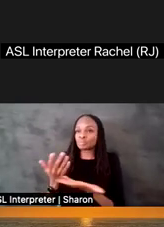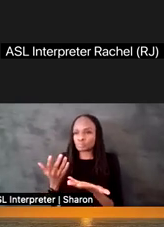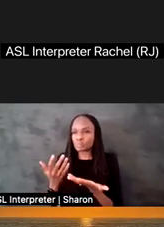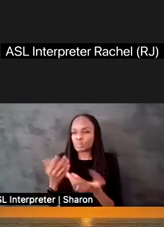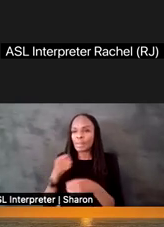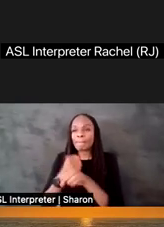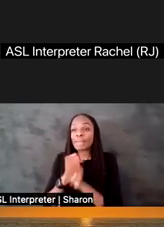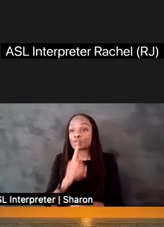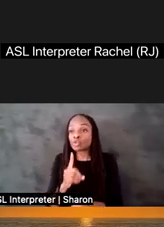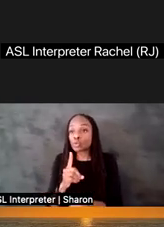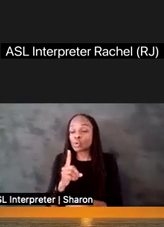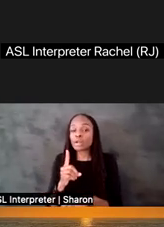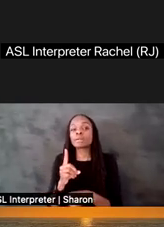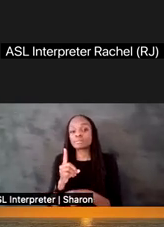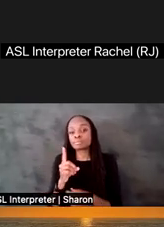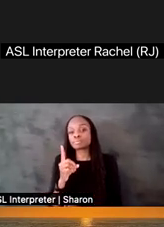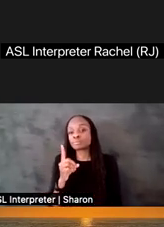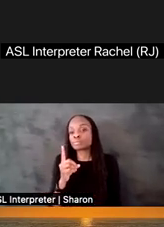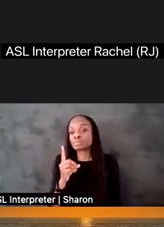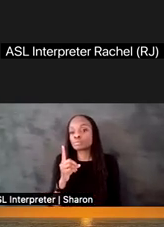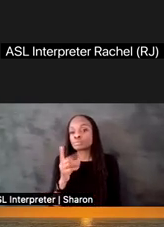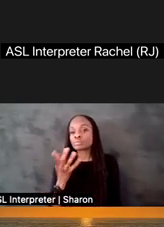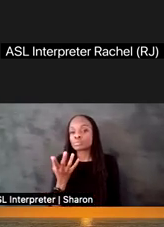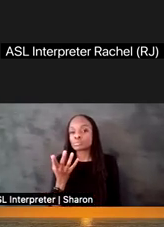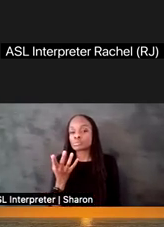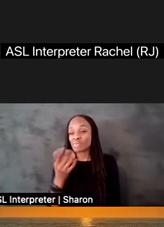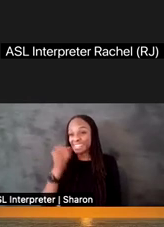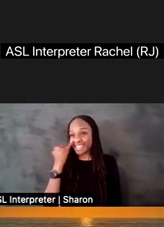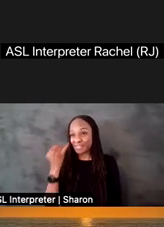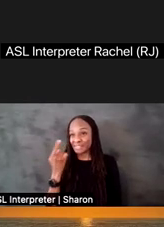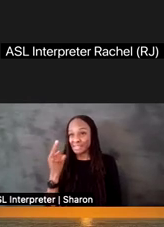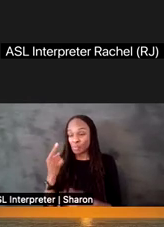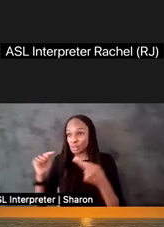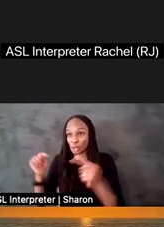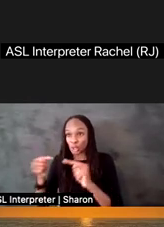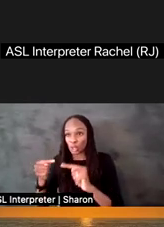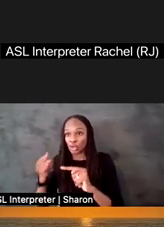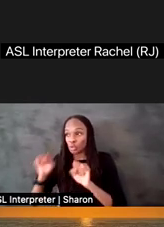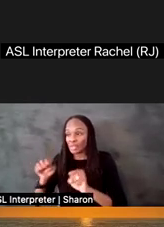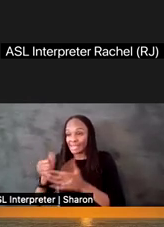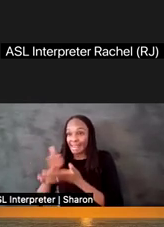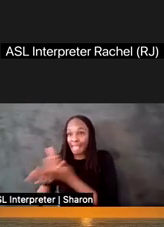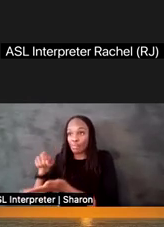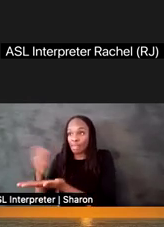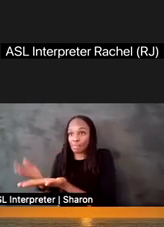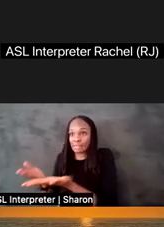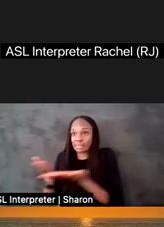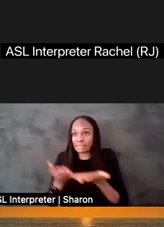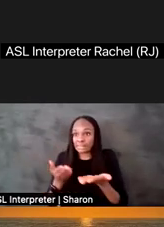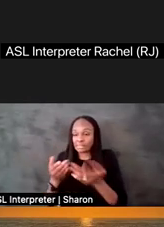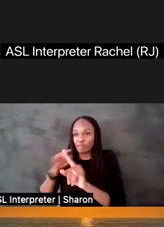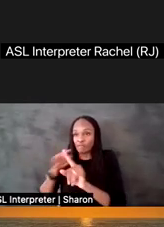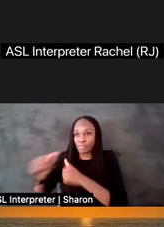Making sure to get people who are injured out of harm's way in case of aftershocks. And then